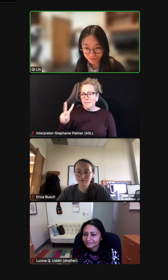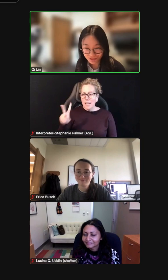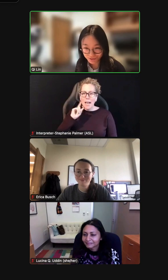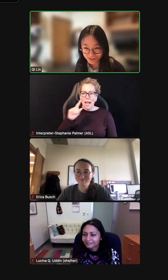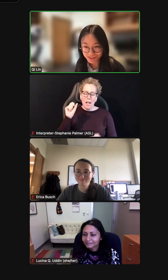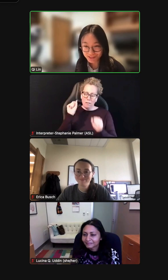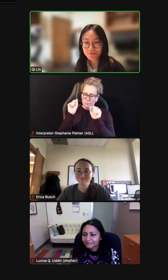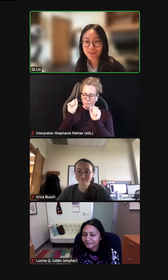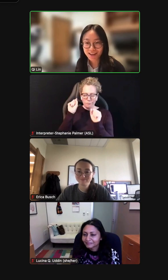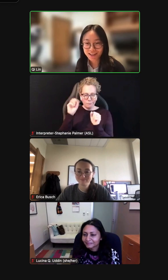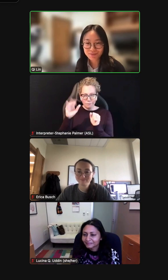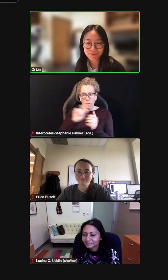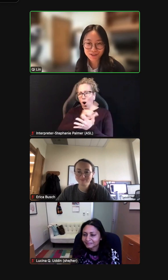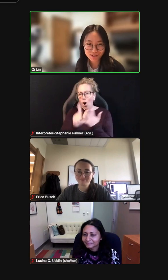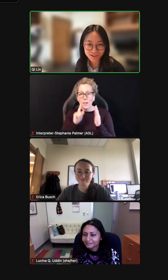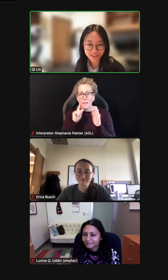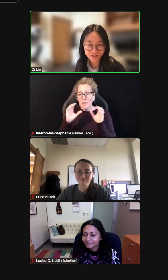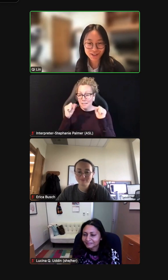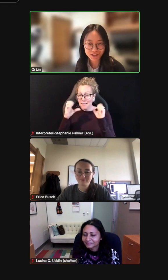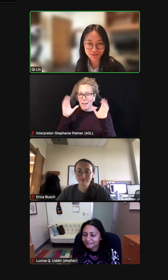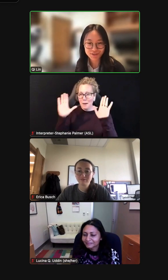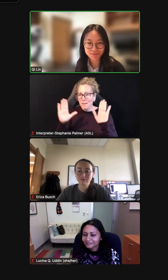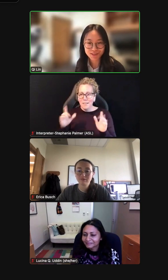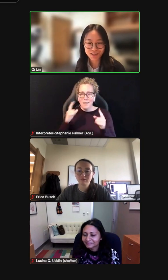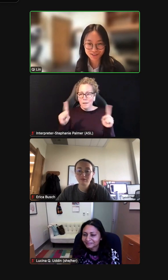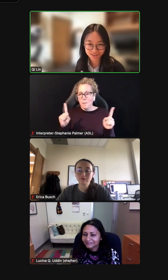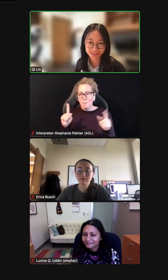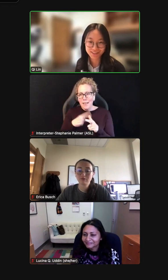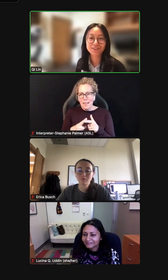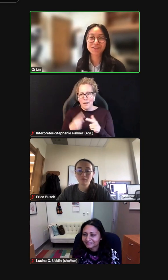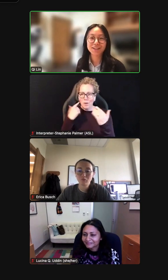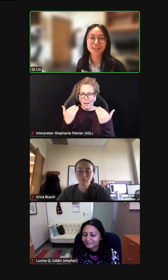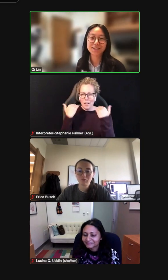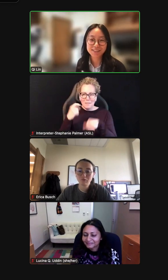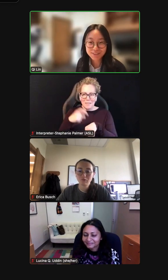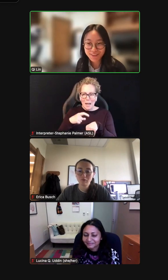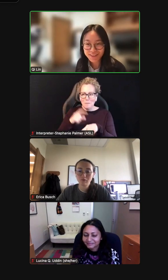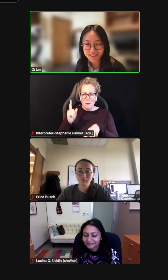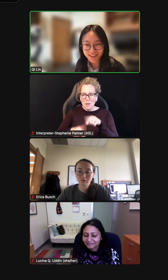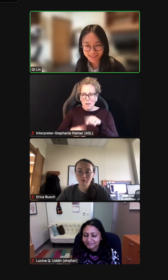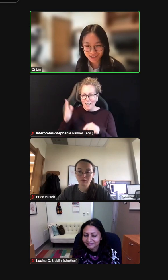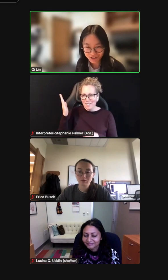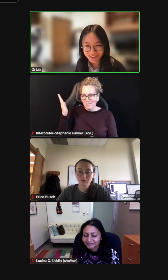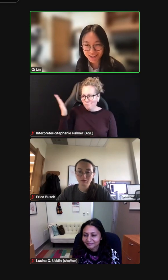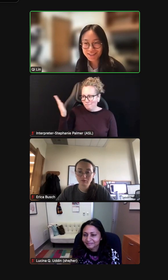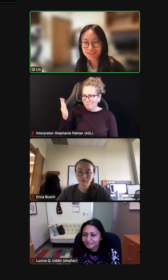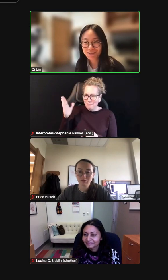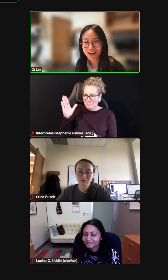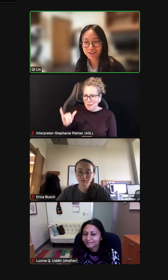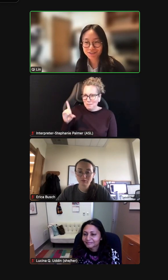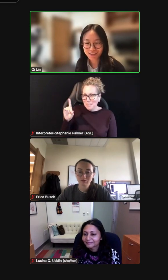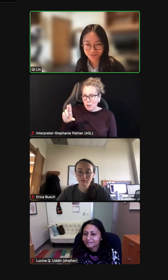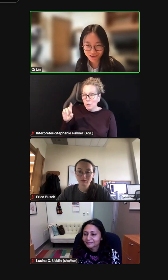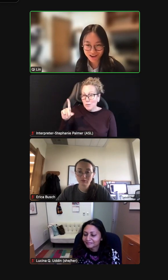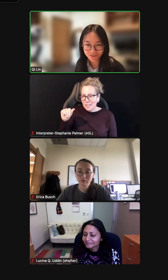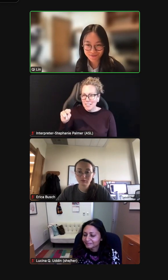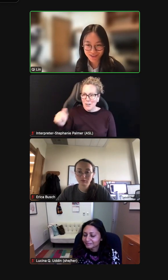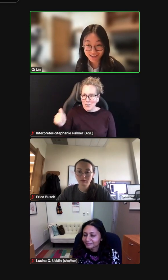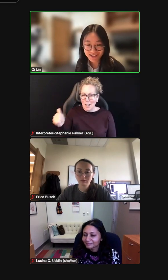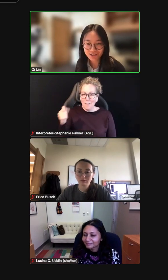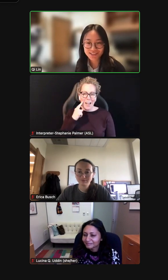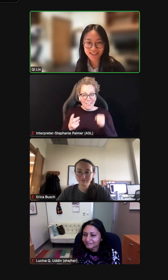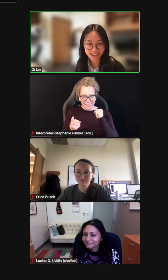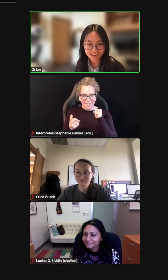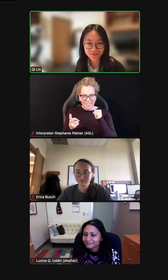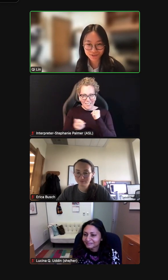amazing accomplishments, but then you probably won't get to hear from Dr. Uddin herself in the next hour. So I'll save you all from